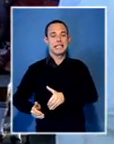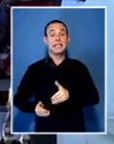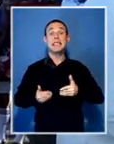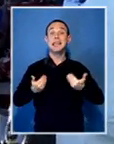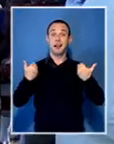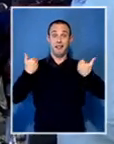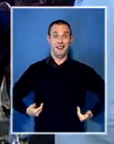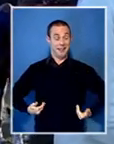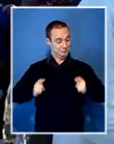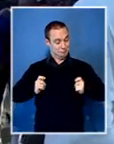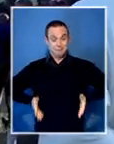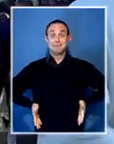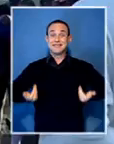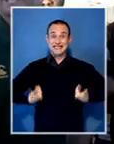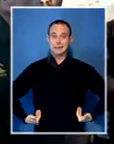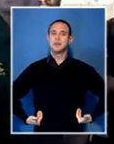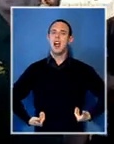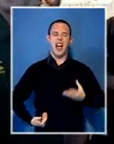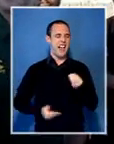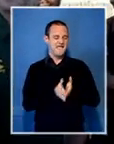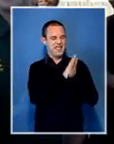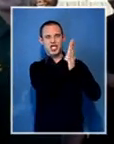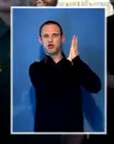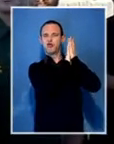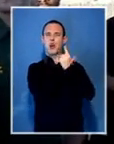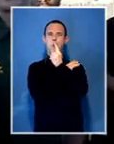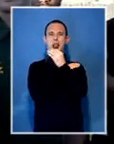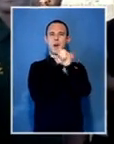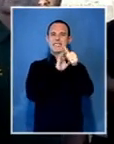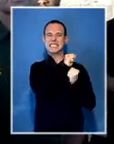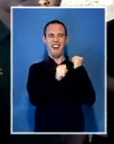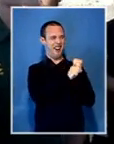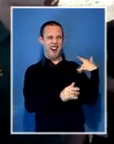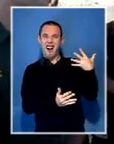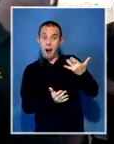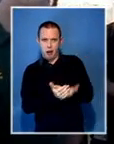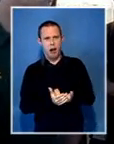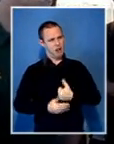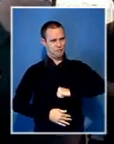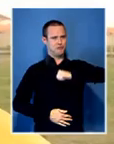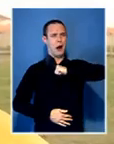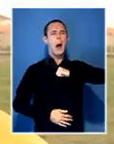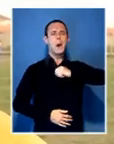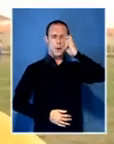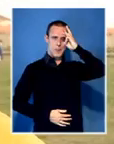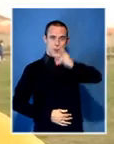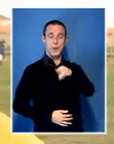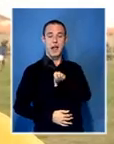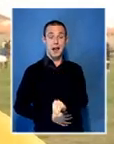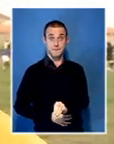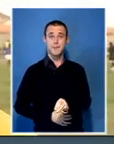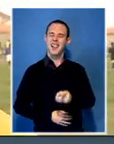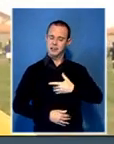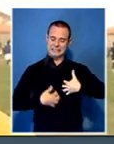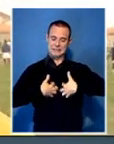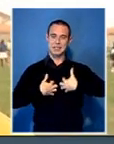history, they take pride in their rugby and looking forward to their participation in the Community Rugby Cup. And we really